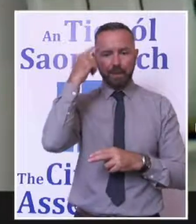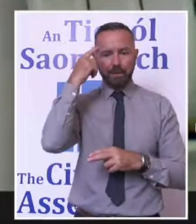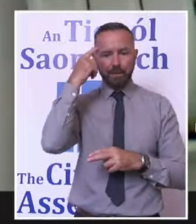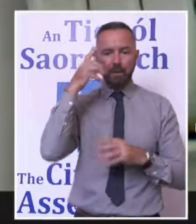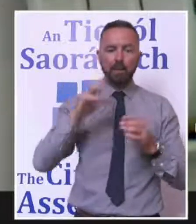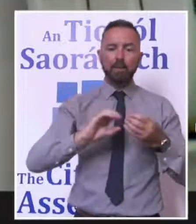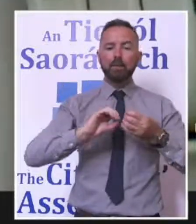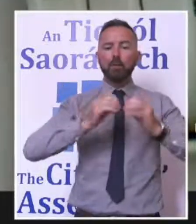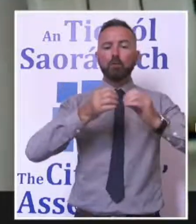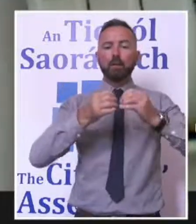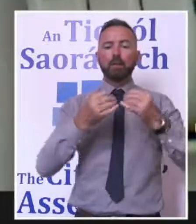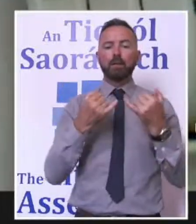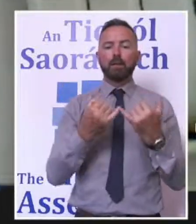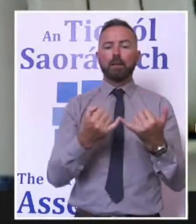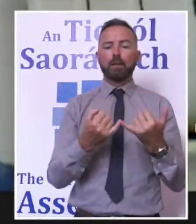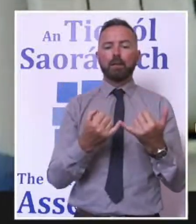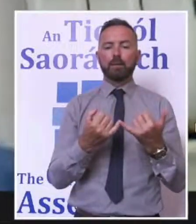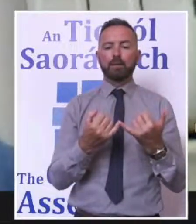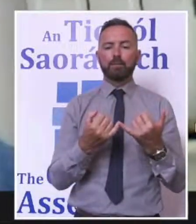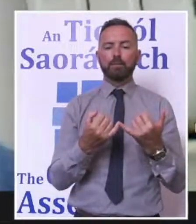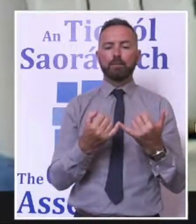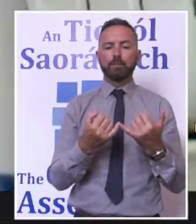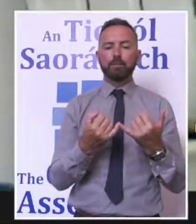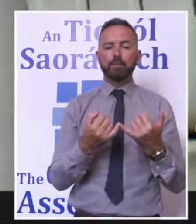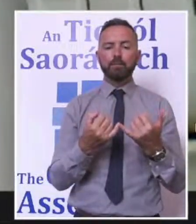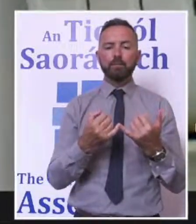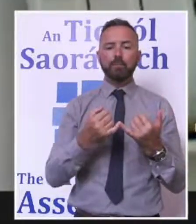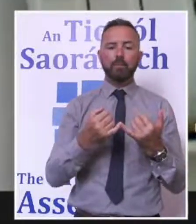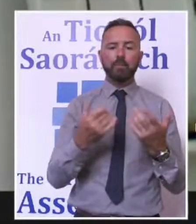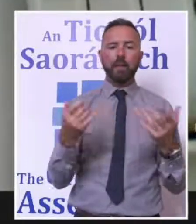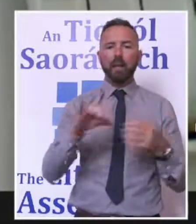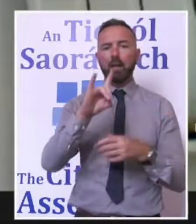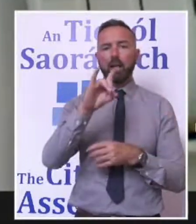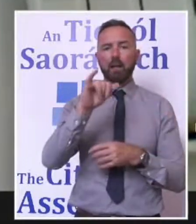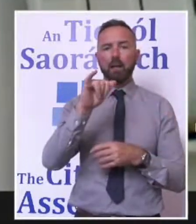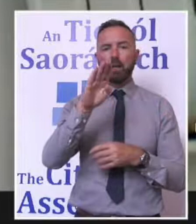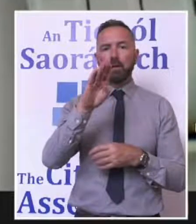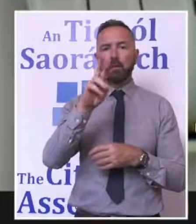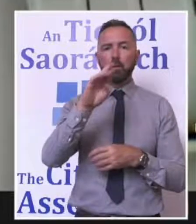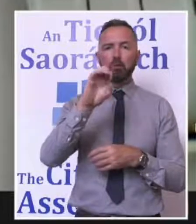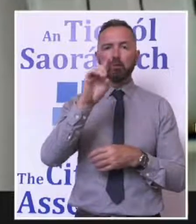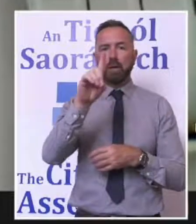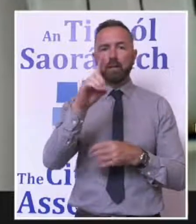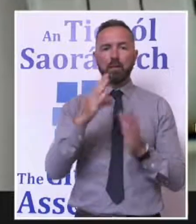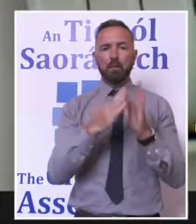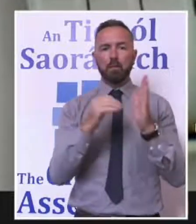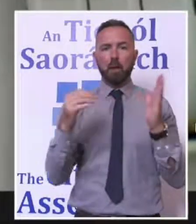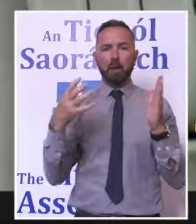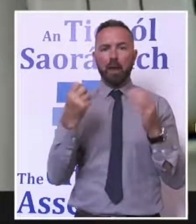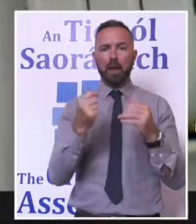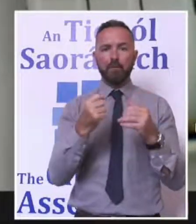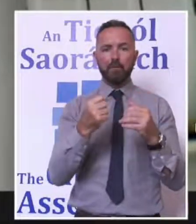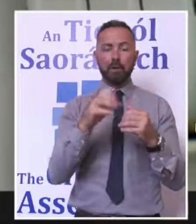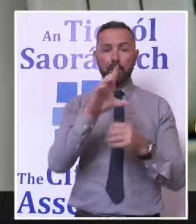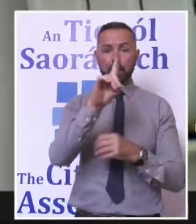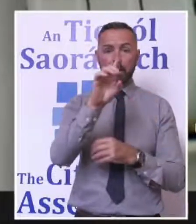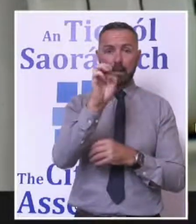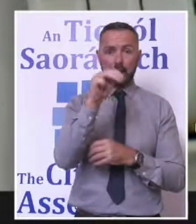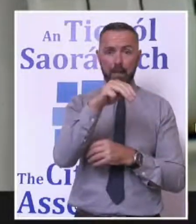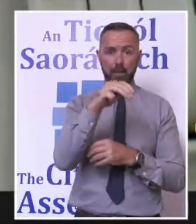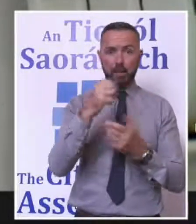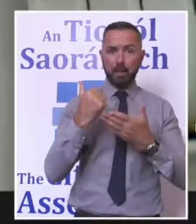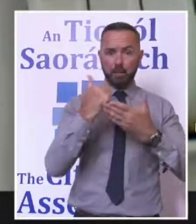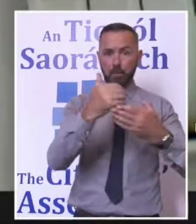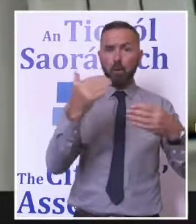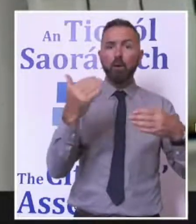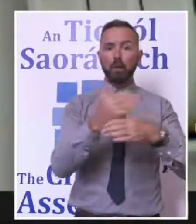created, excuse the term because everybody's using it these days, a hybrid model, which is about having the democratically elected mayor supported by